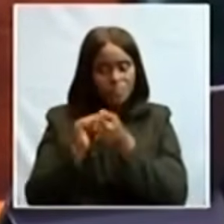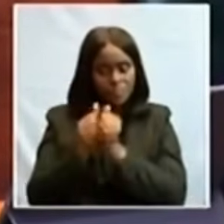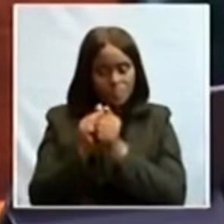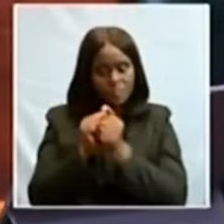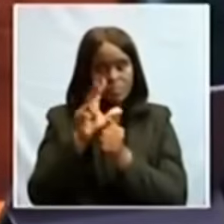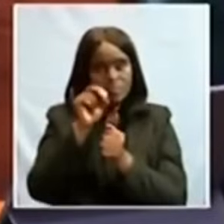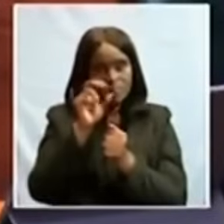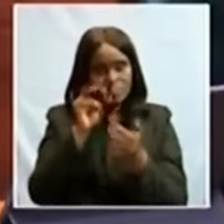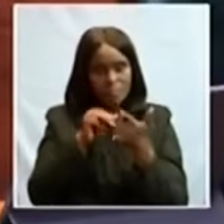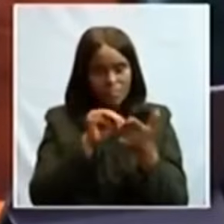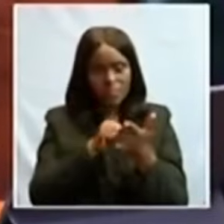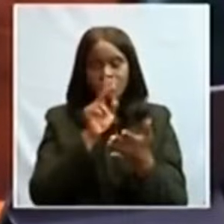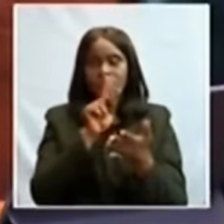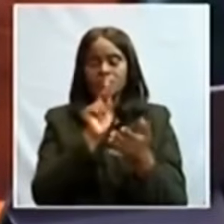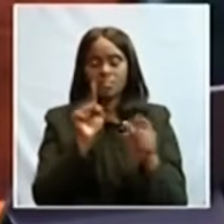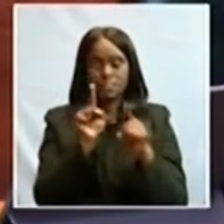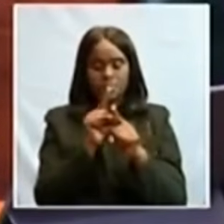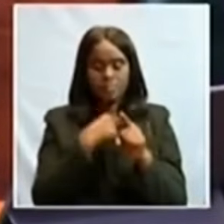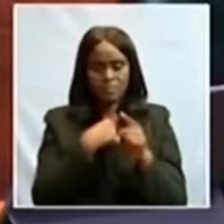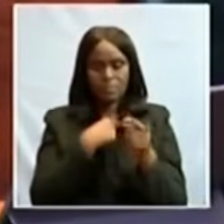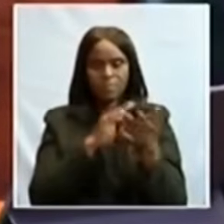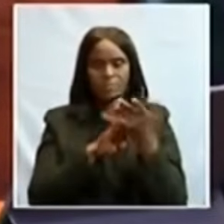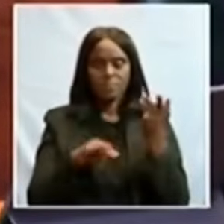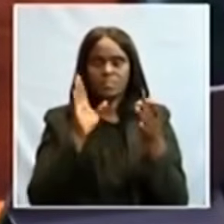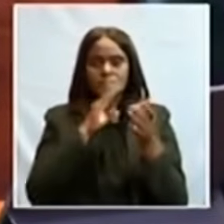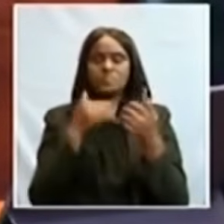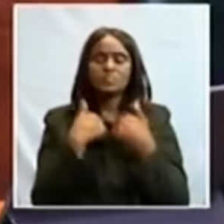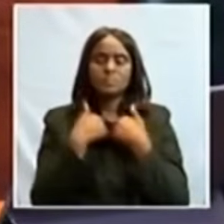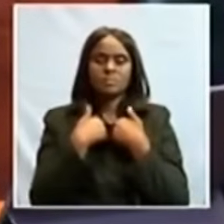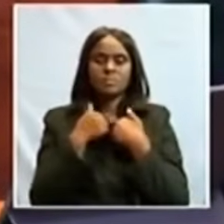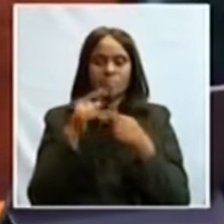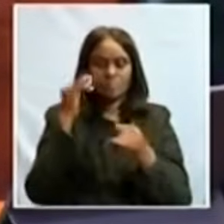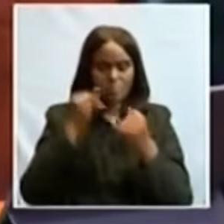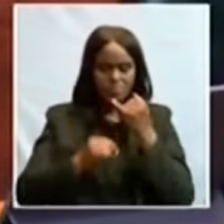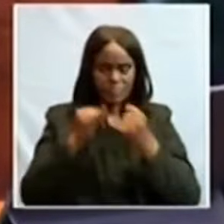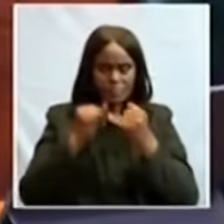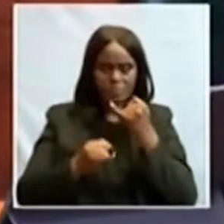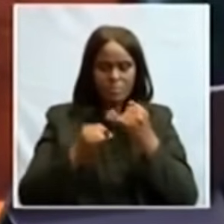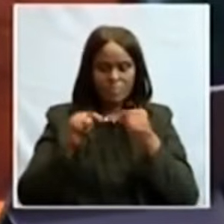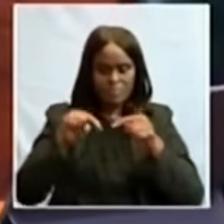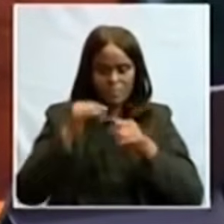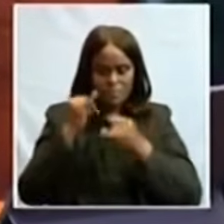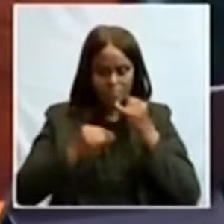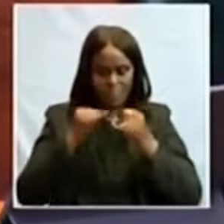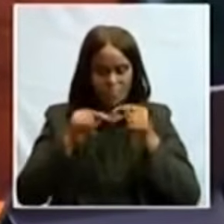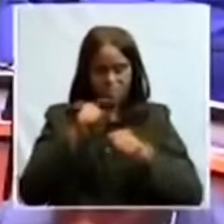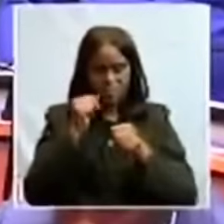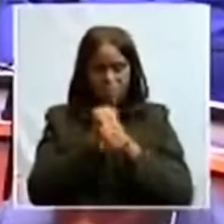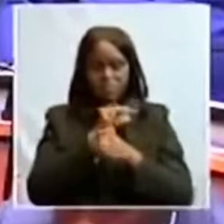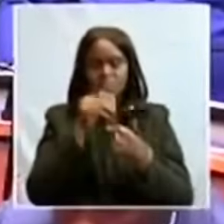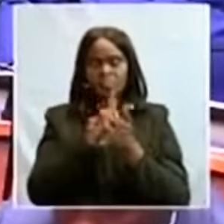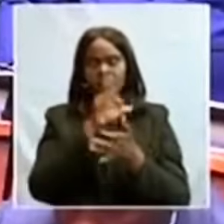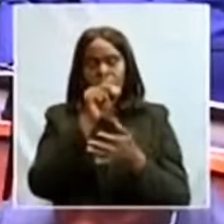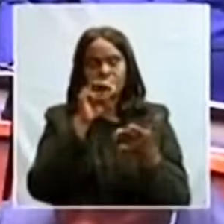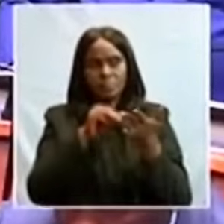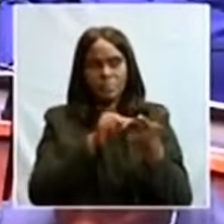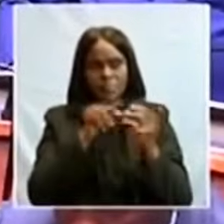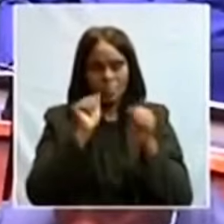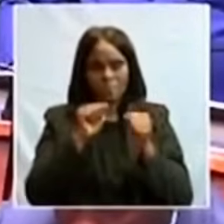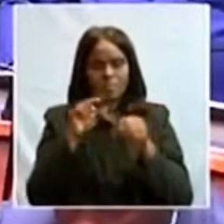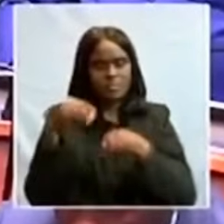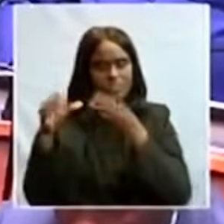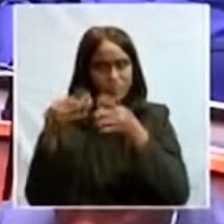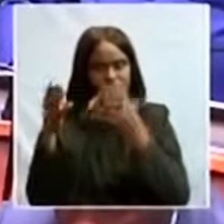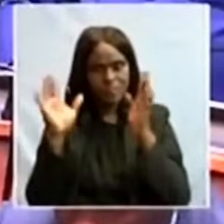million kwacha, and I believe that by the end of this year, all the 30 million kwacha would have been